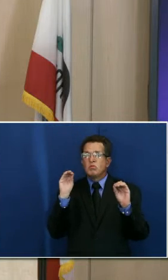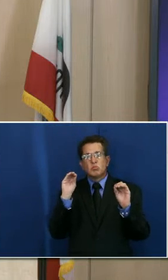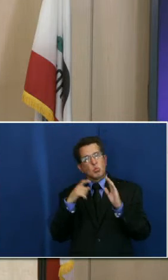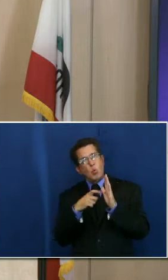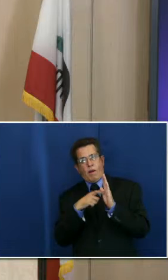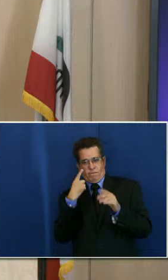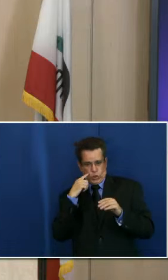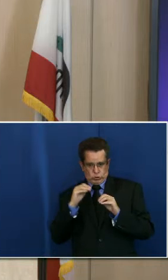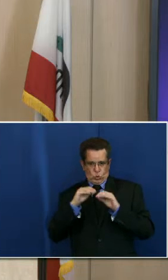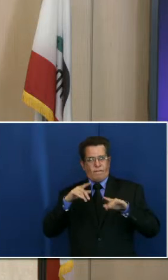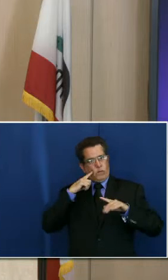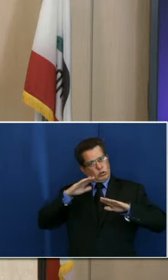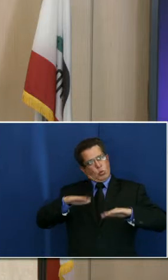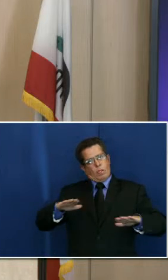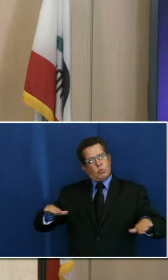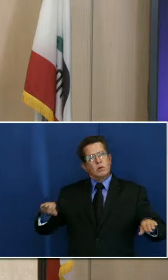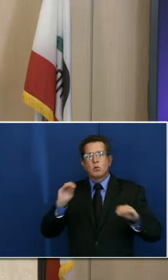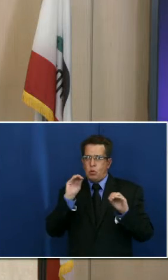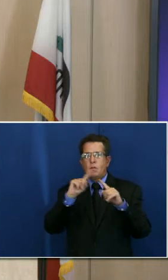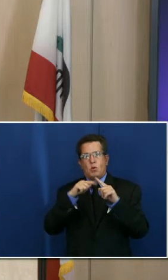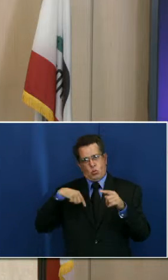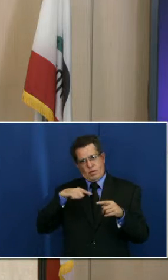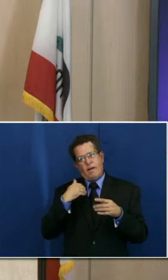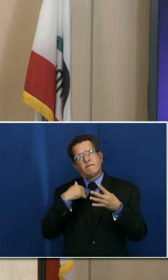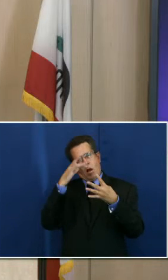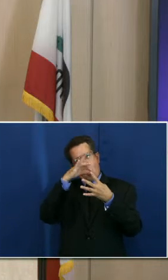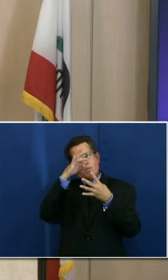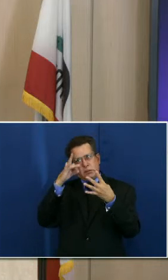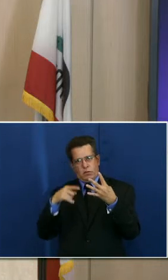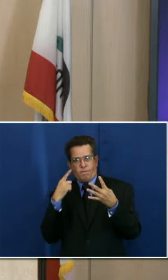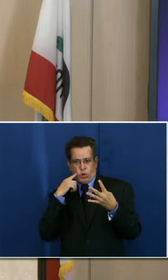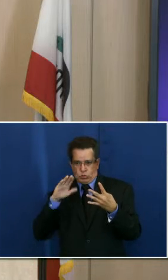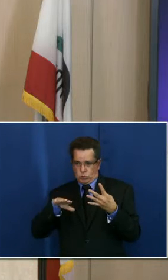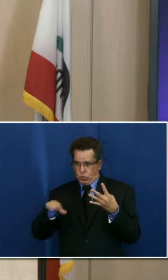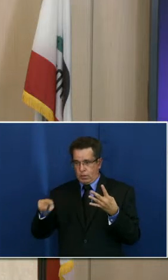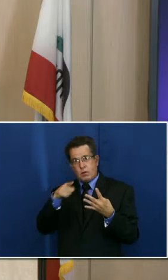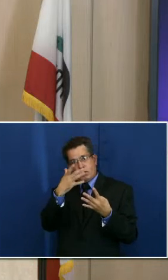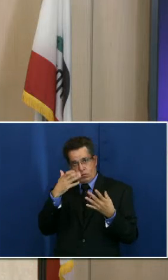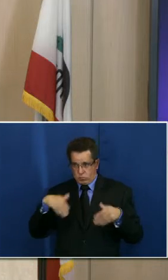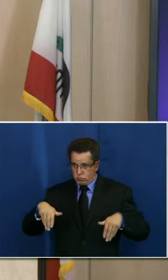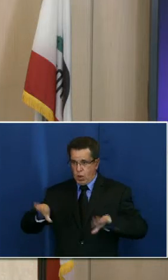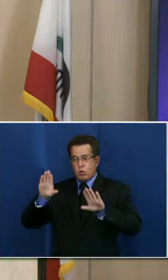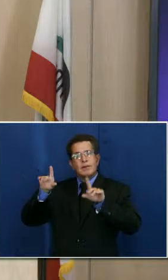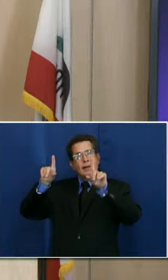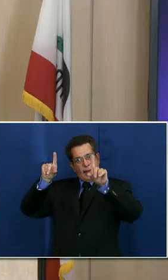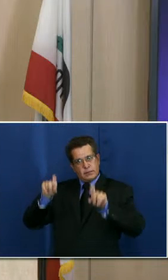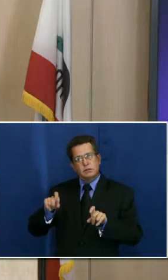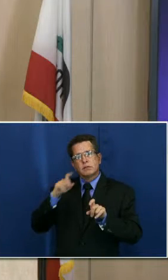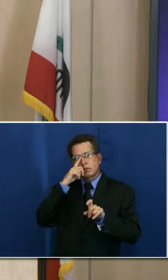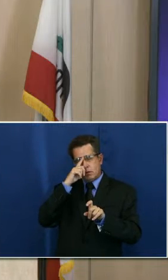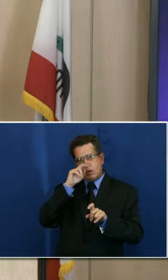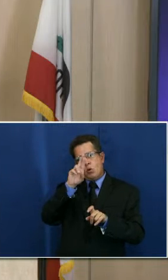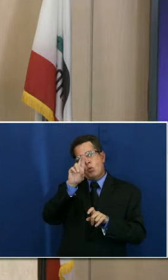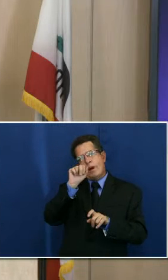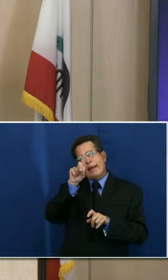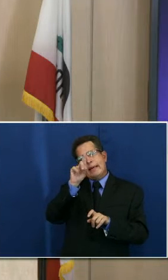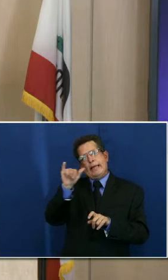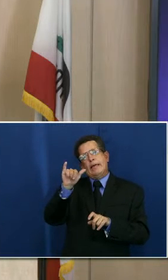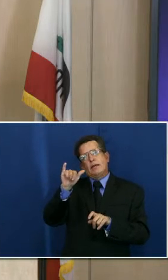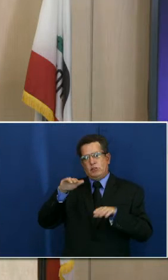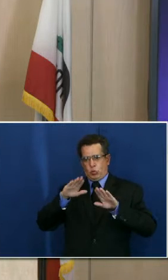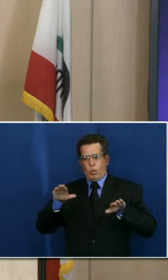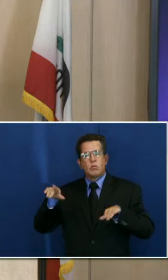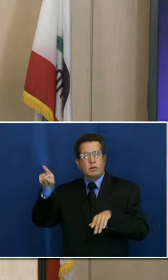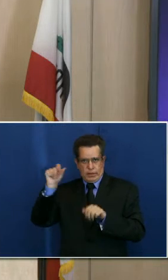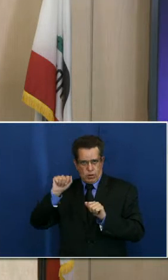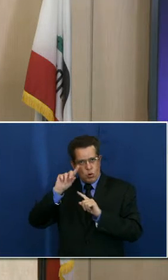in a minute on that. We have multiple options for children whose parents want them to get a test, both the Rady Collaborative for Kids, which we announced many